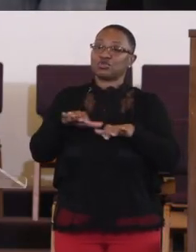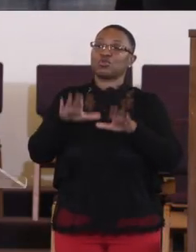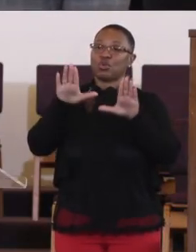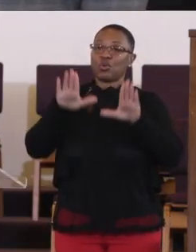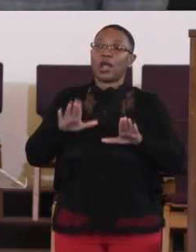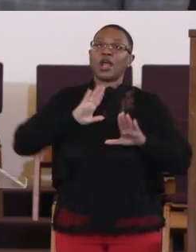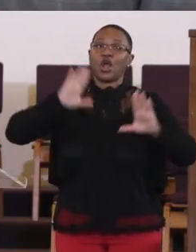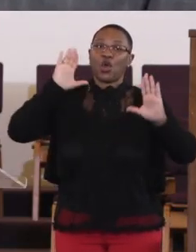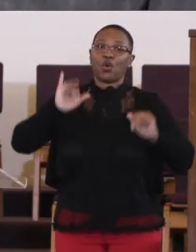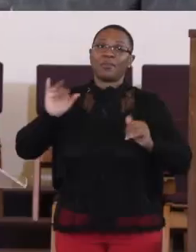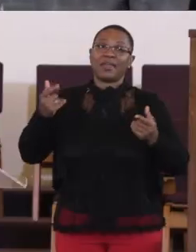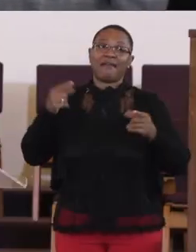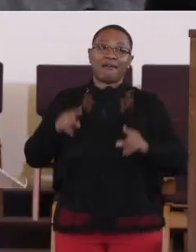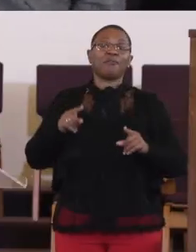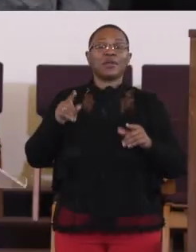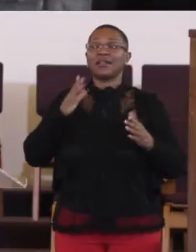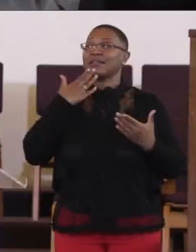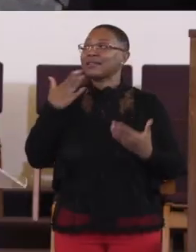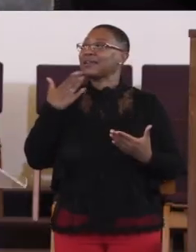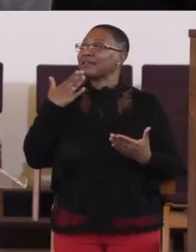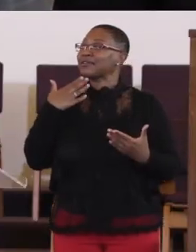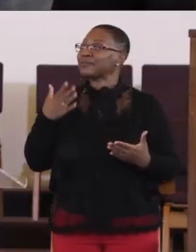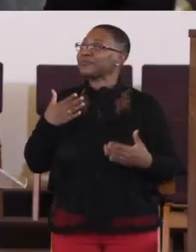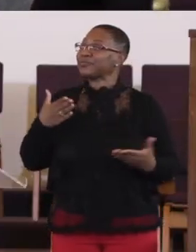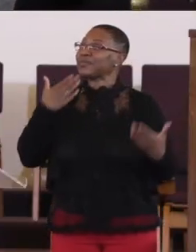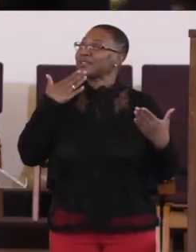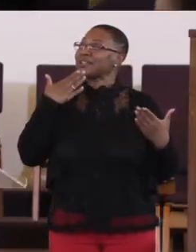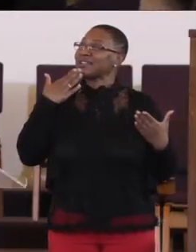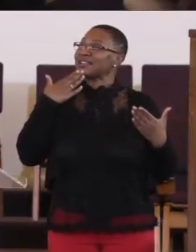that to work through together. Thank you.